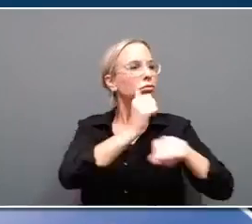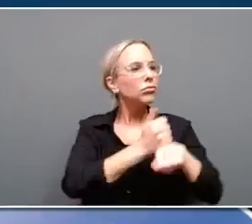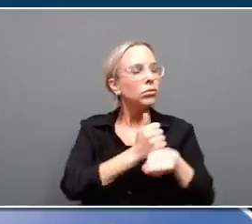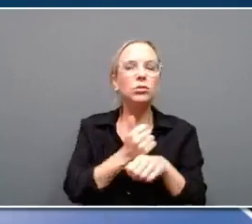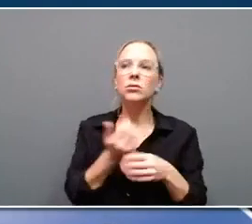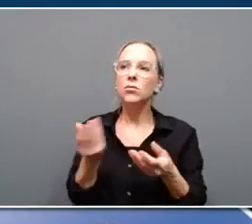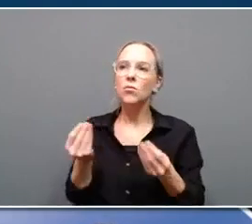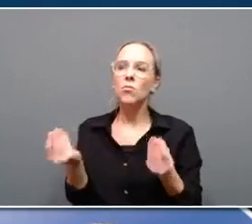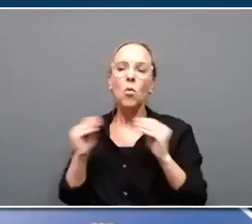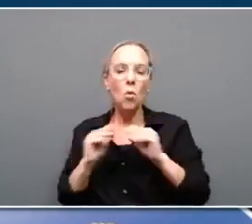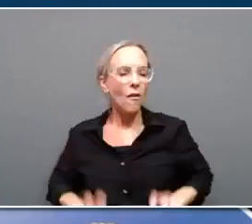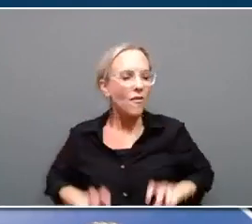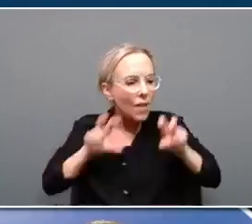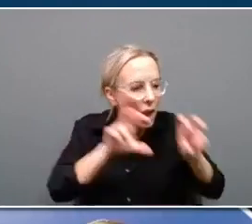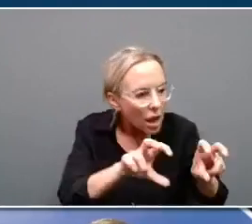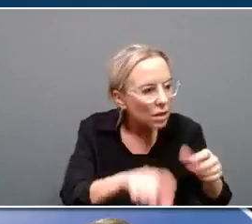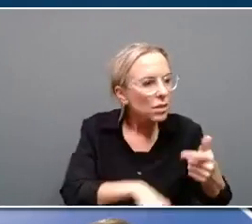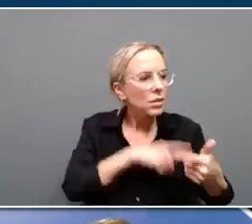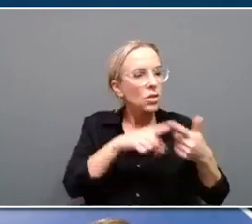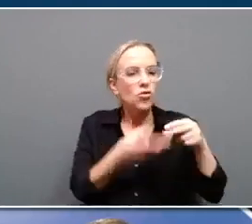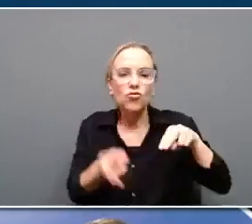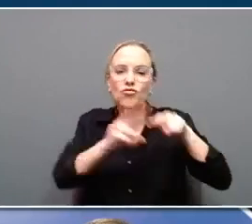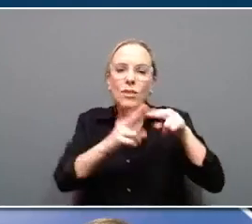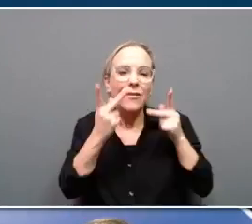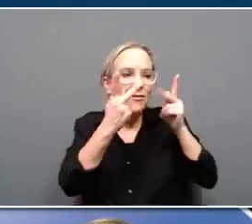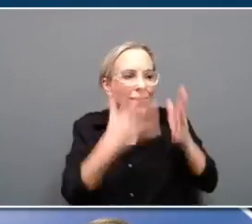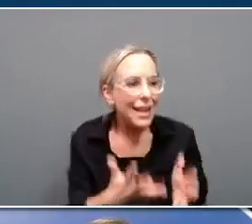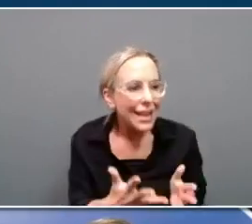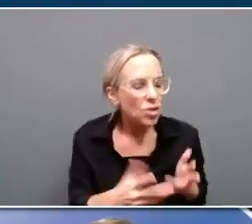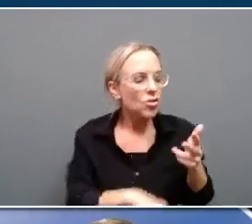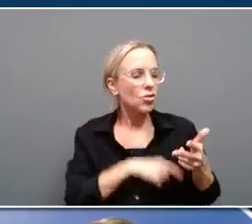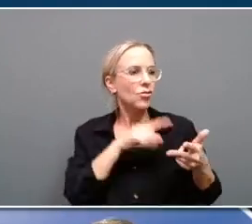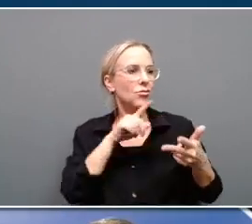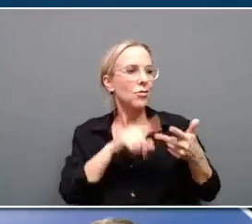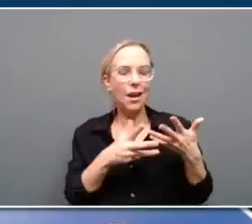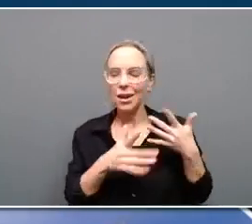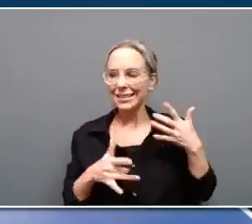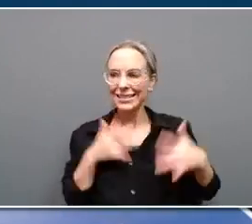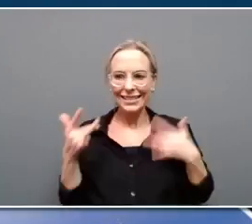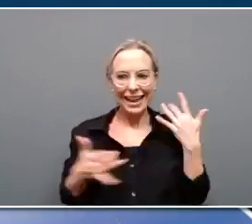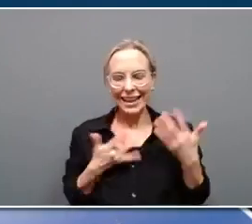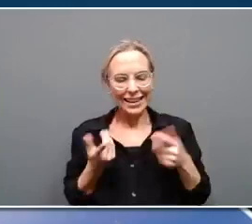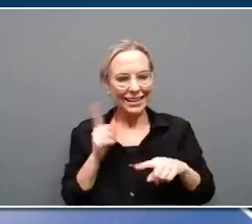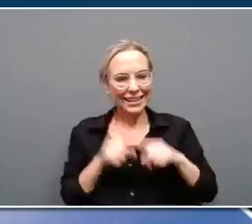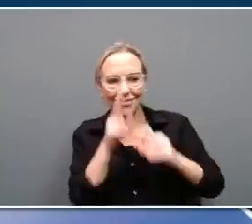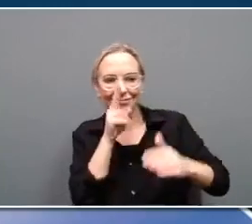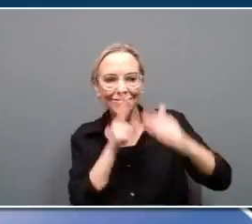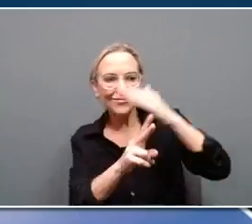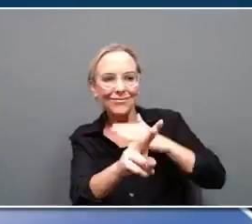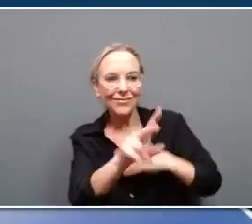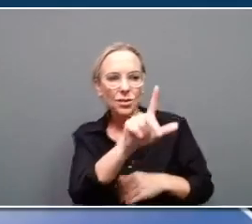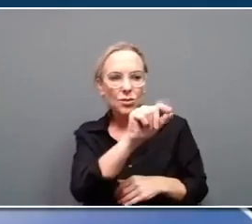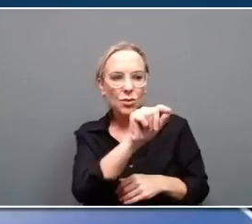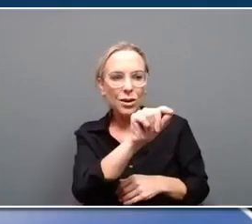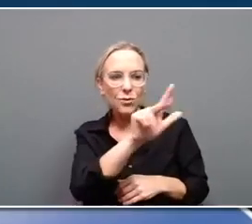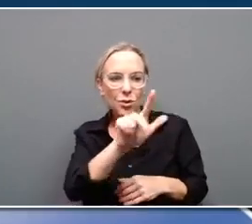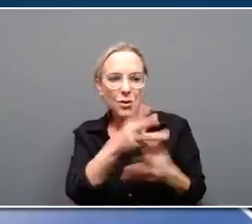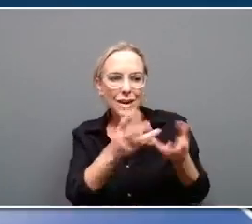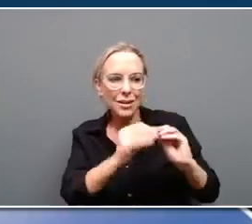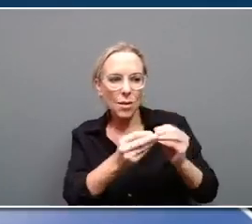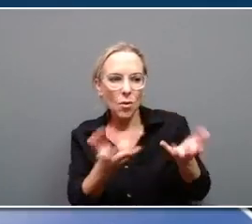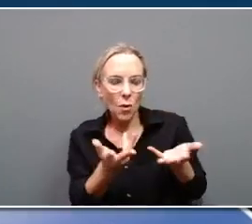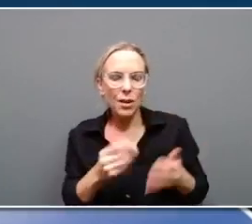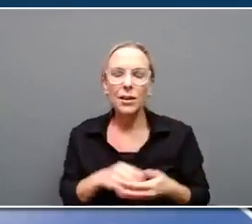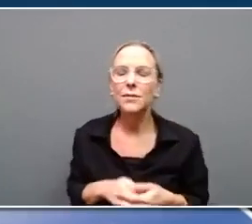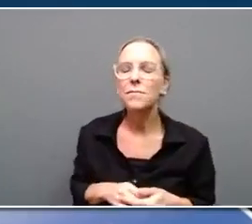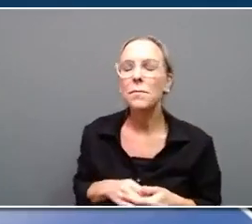visitors to the Bourbon Trail, this is exciting, and we can't wait to see the 2023 numbers. Also last month,